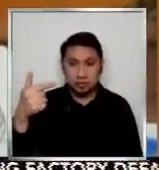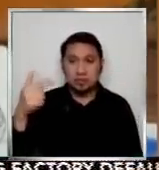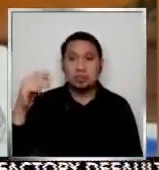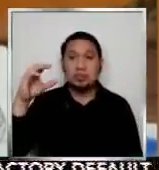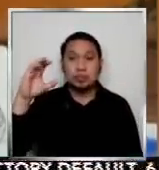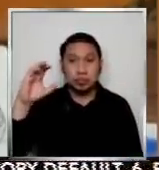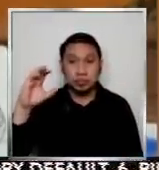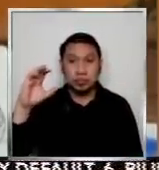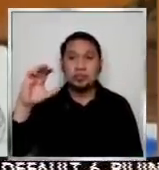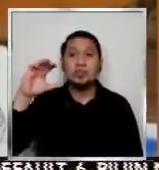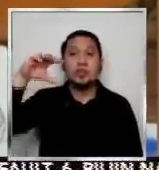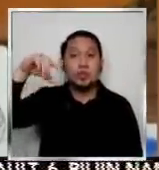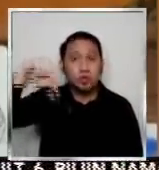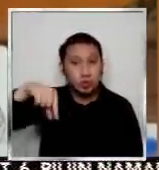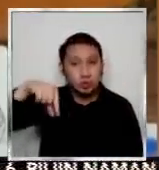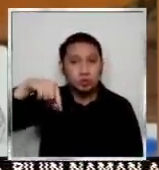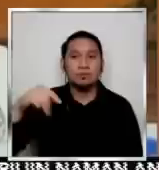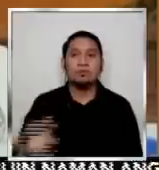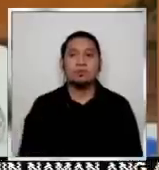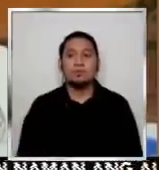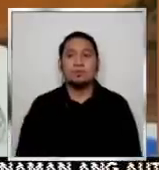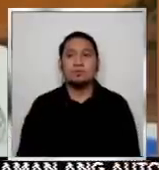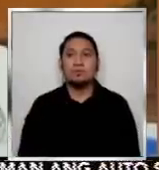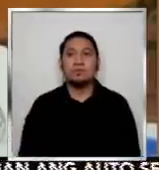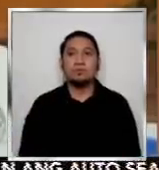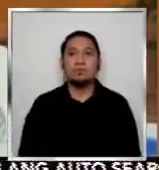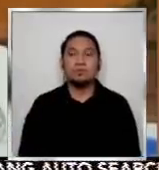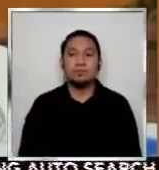Community Quarantine.